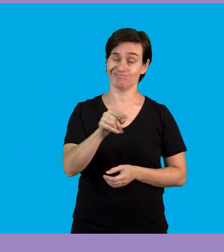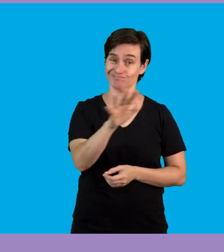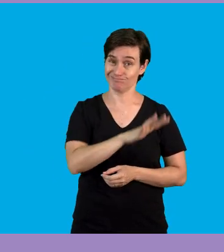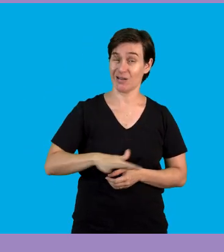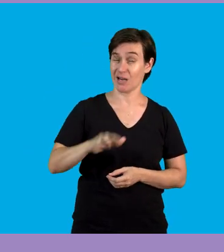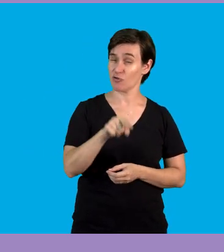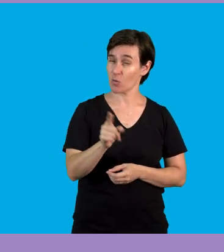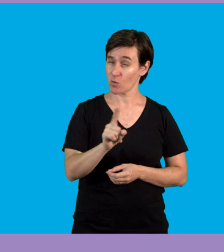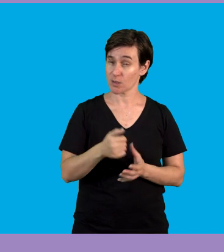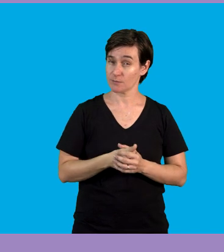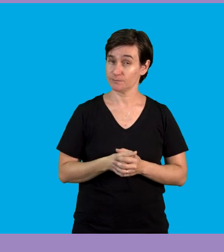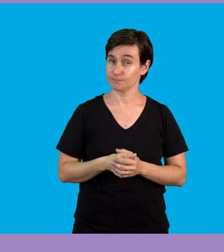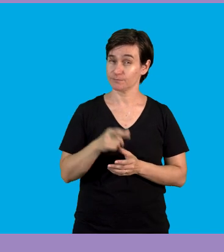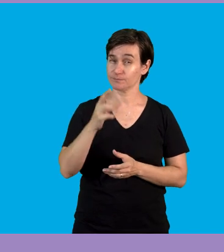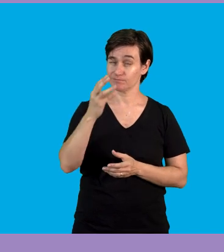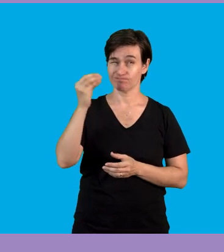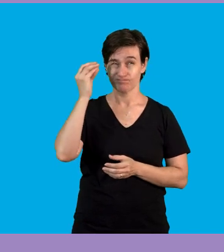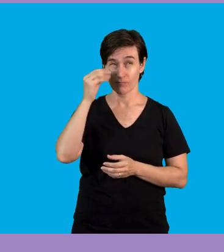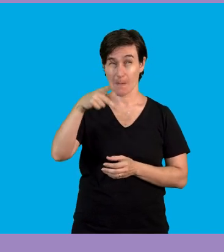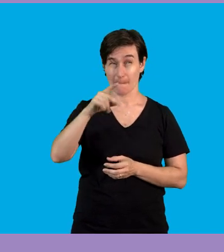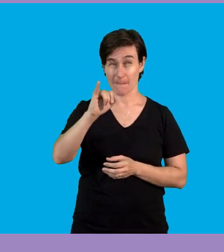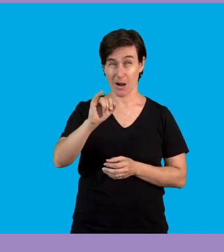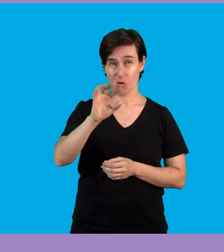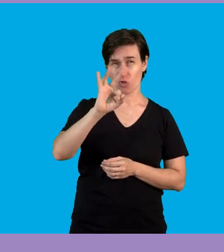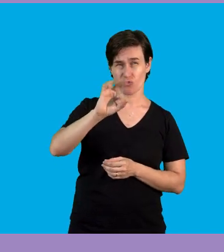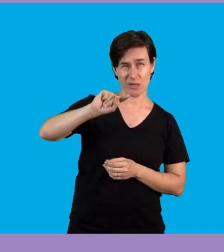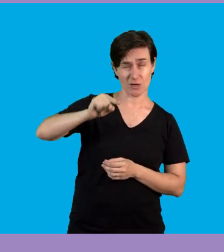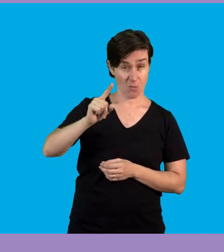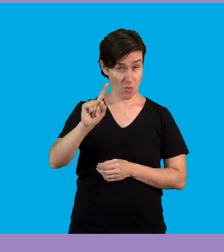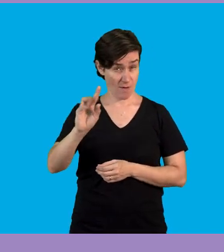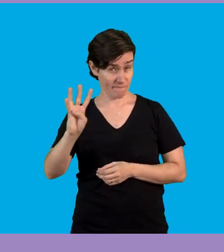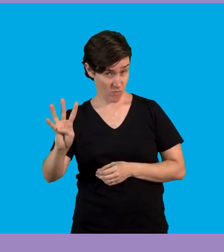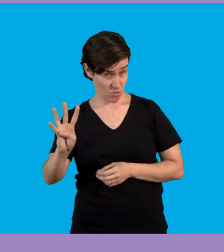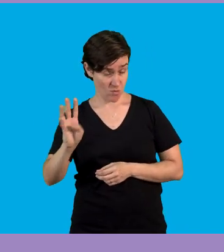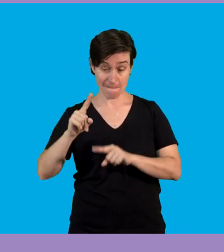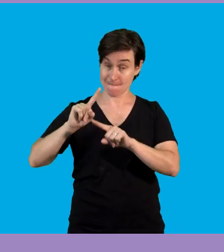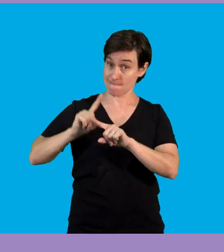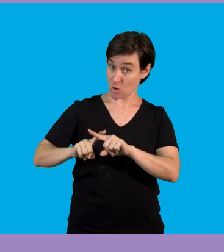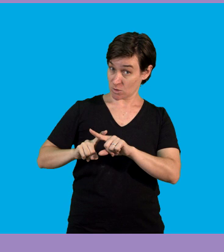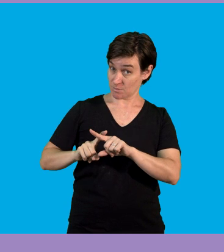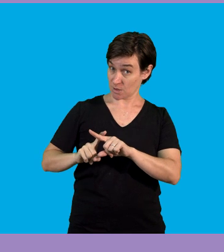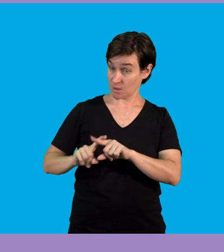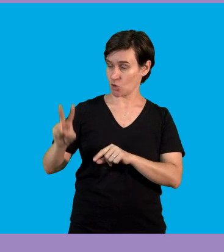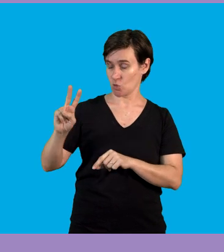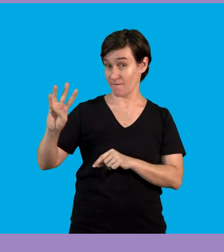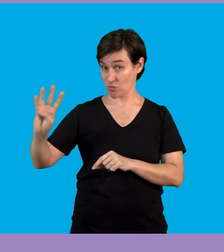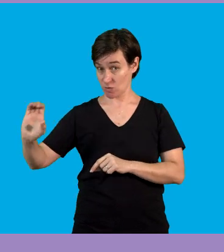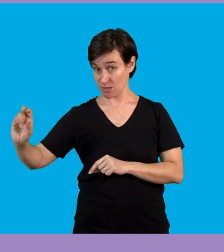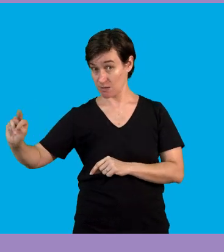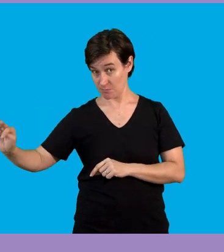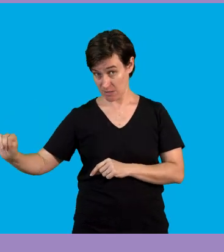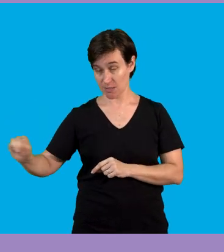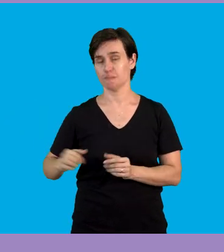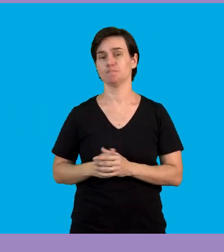to be, if we remember, pi is 3,14. We're going to multiply that by